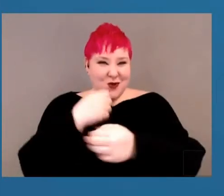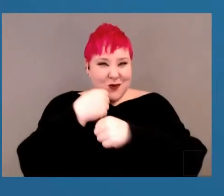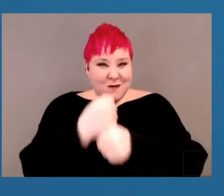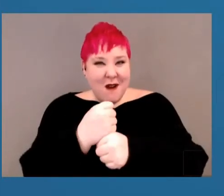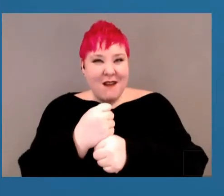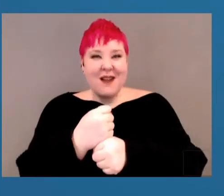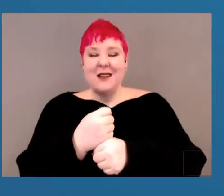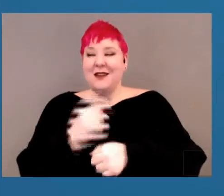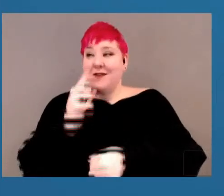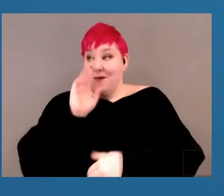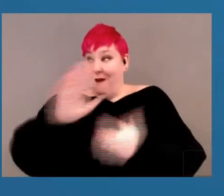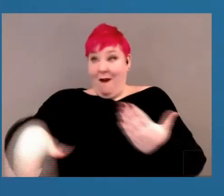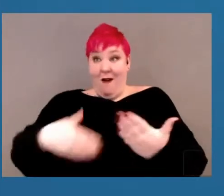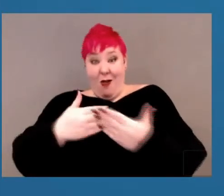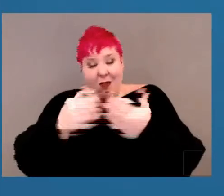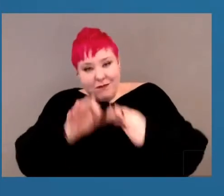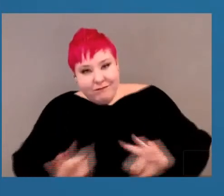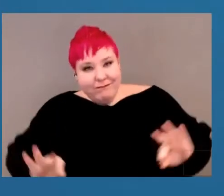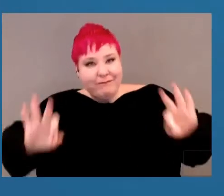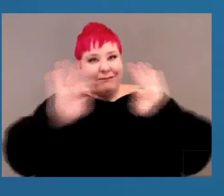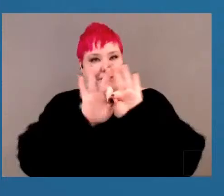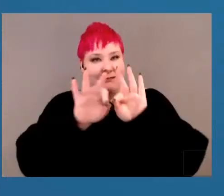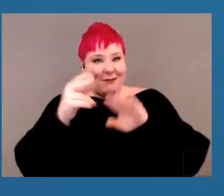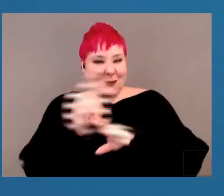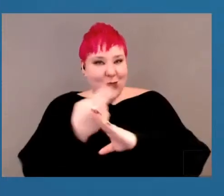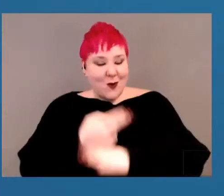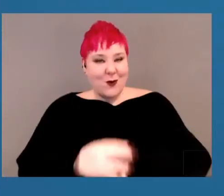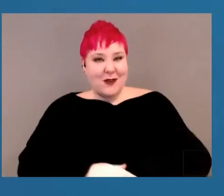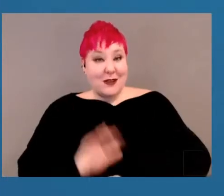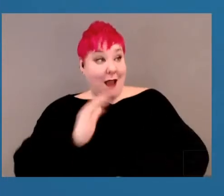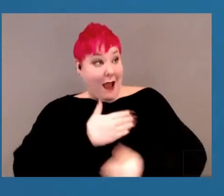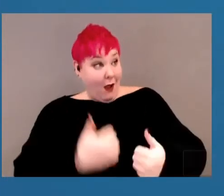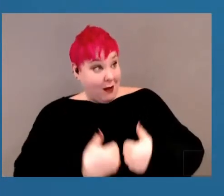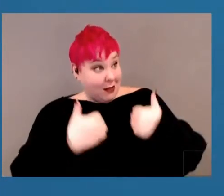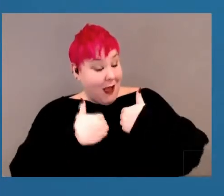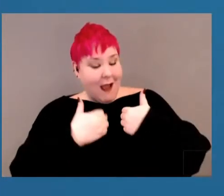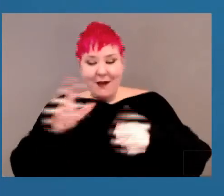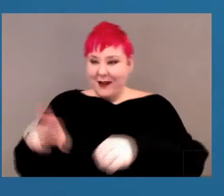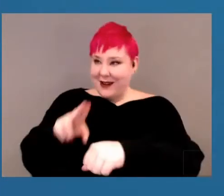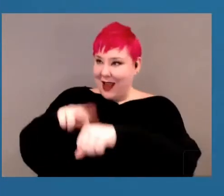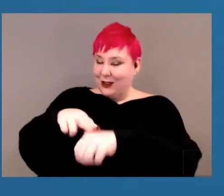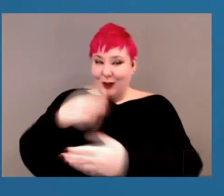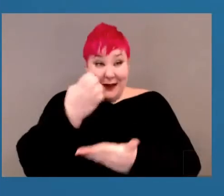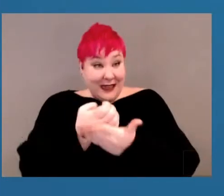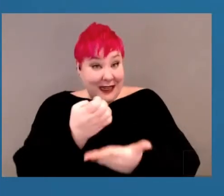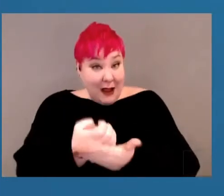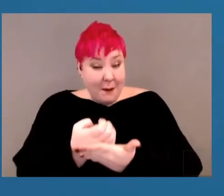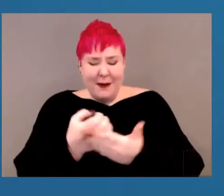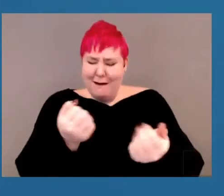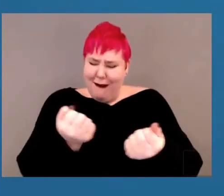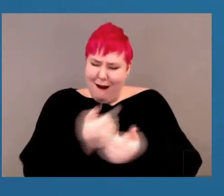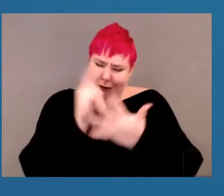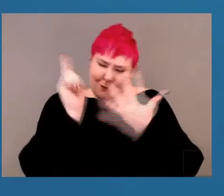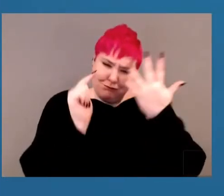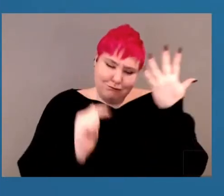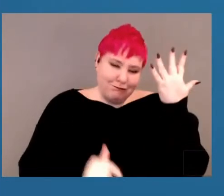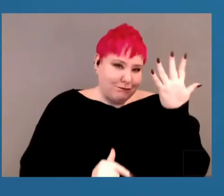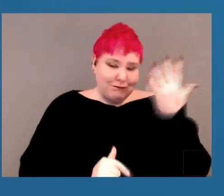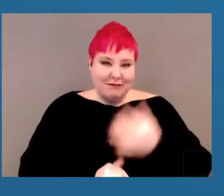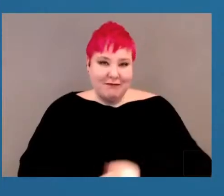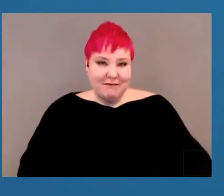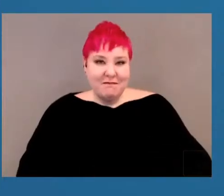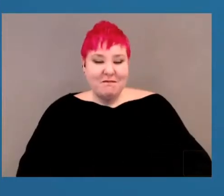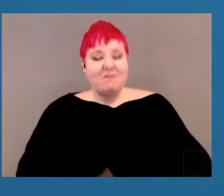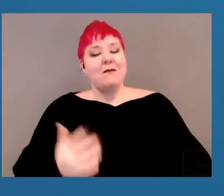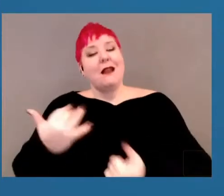us, to our way of life, and to our national and economic security. So today, as we celebrate